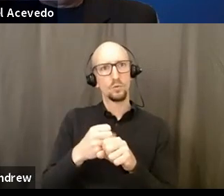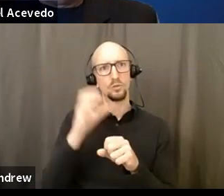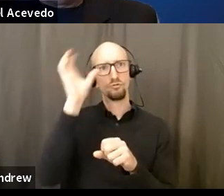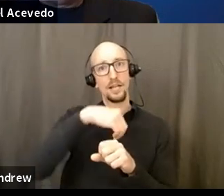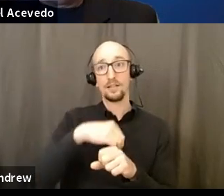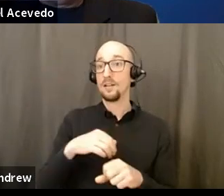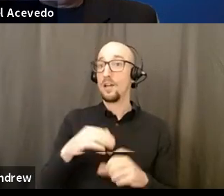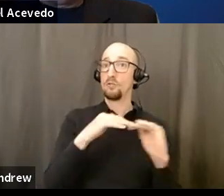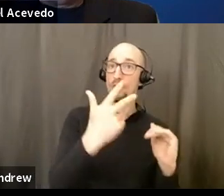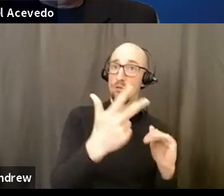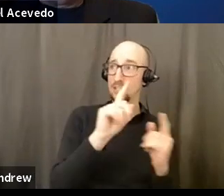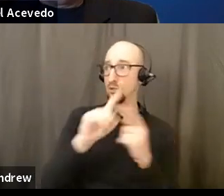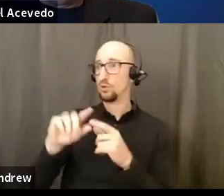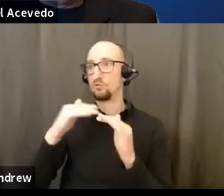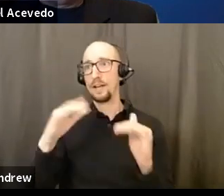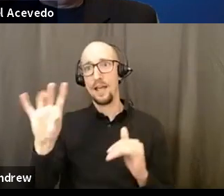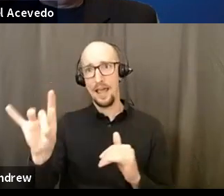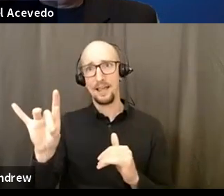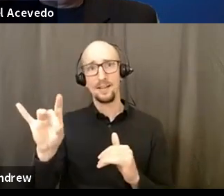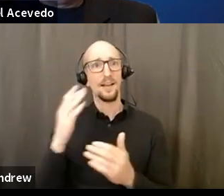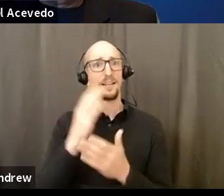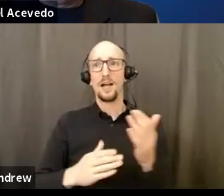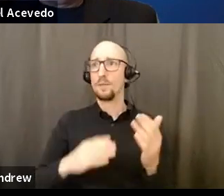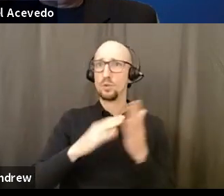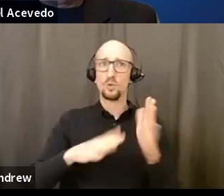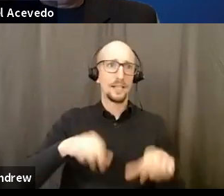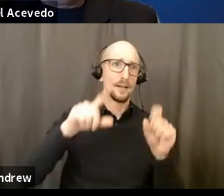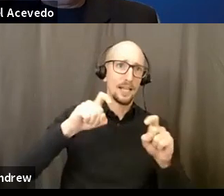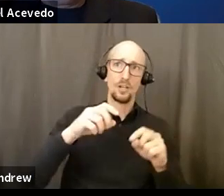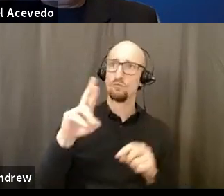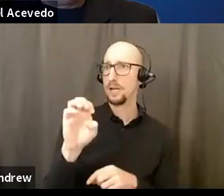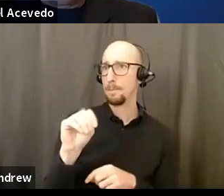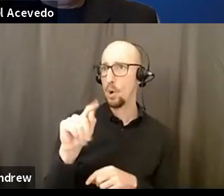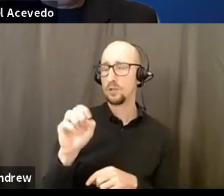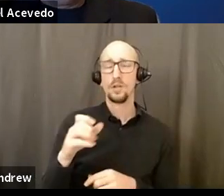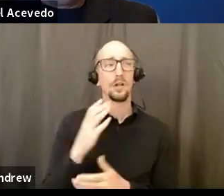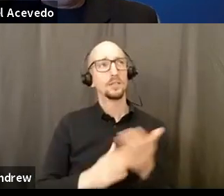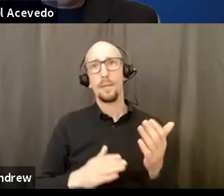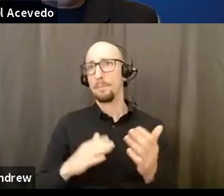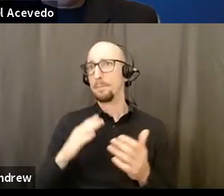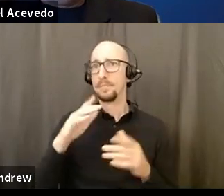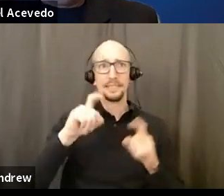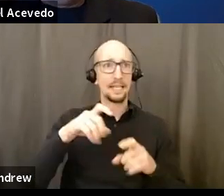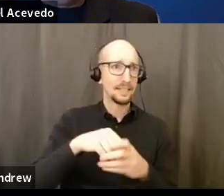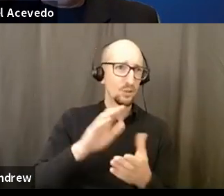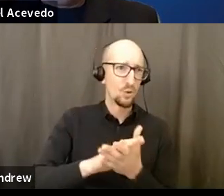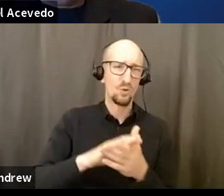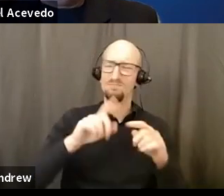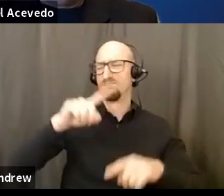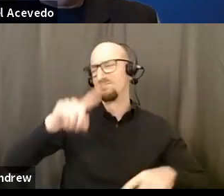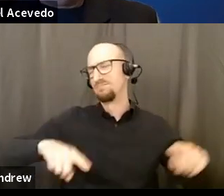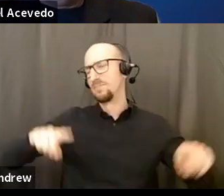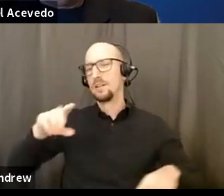8. We had some students testing remote. We had some students testing remotely. And